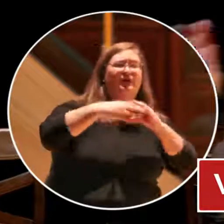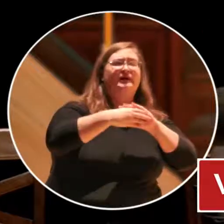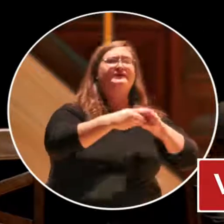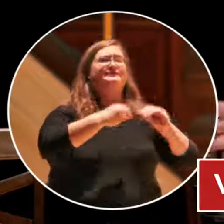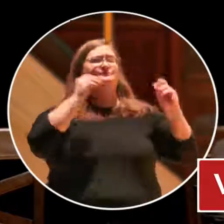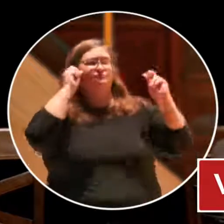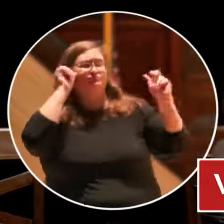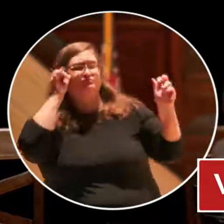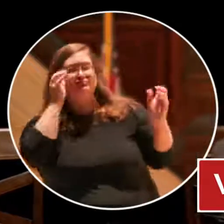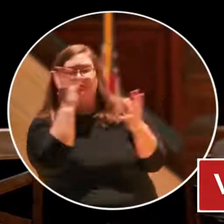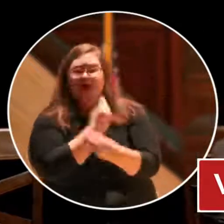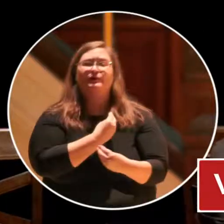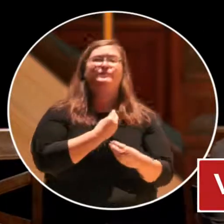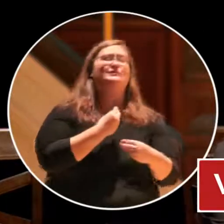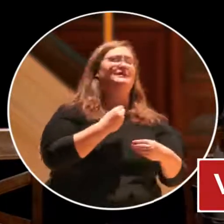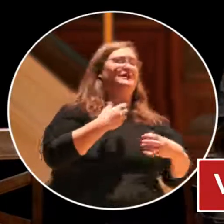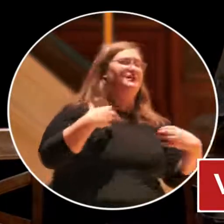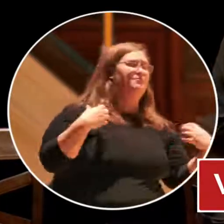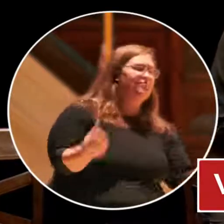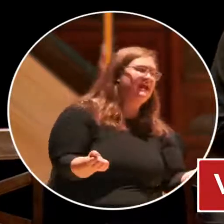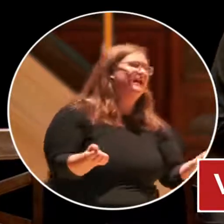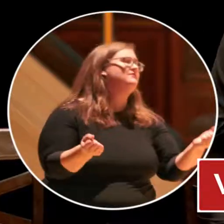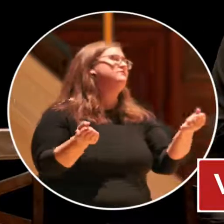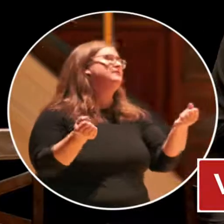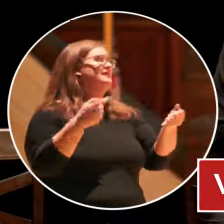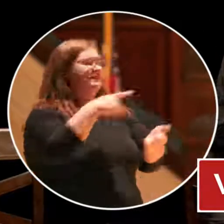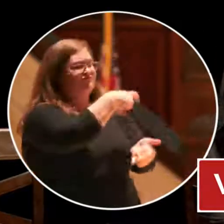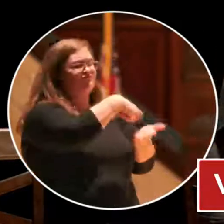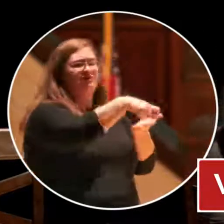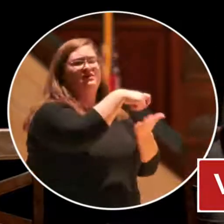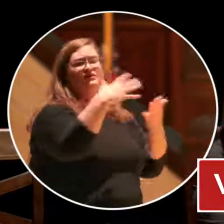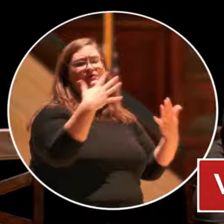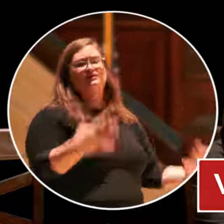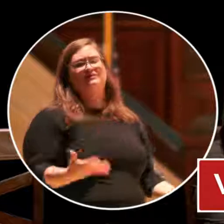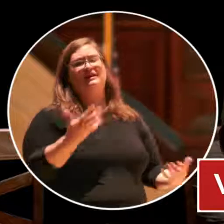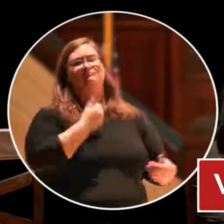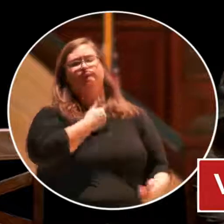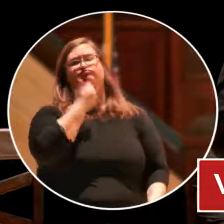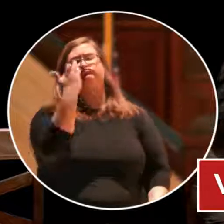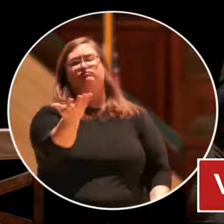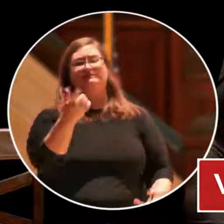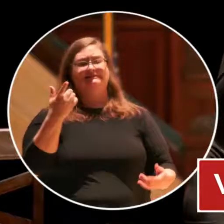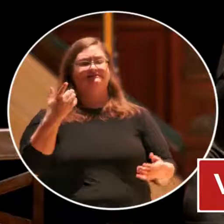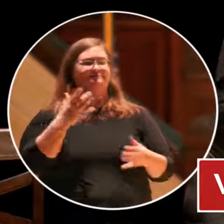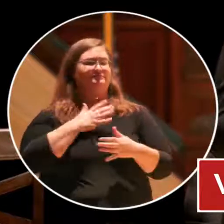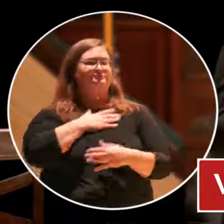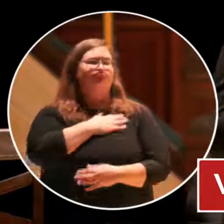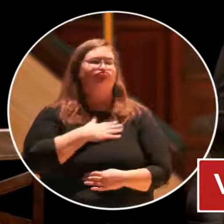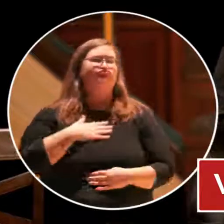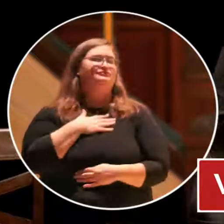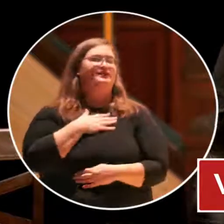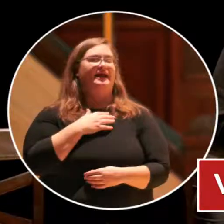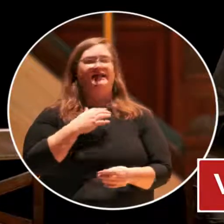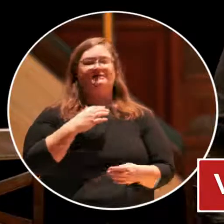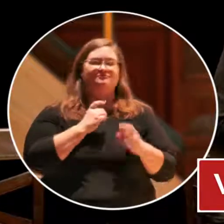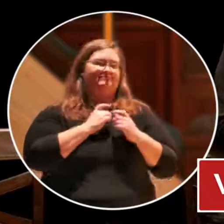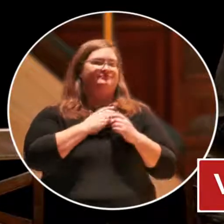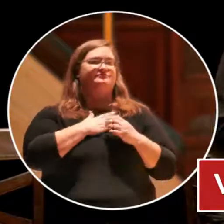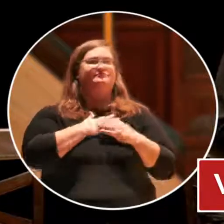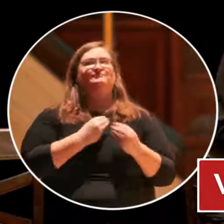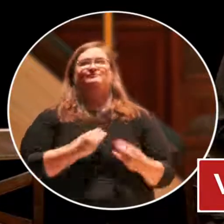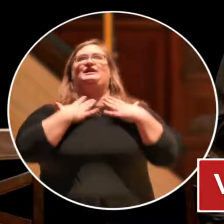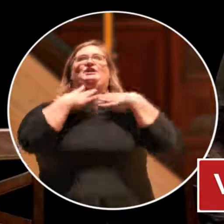the bravery that these writers have shared so passionately tonight has moved you in some